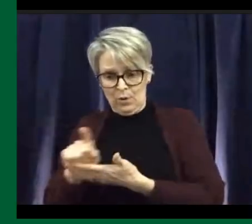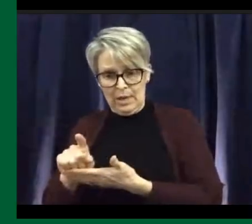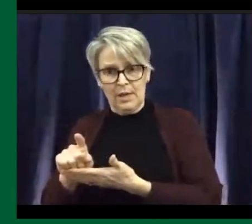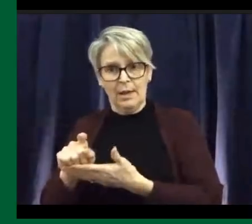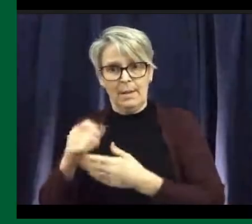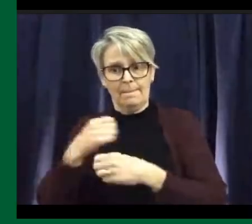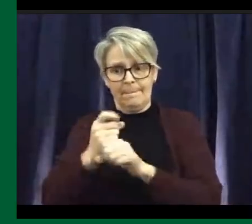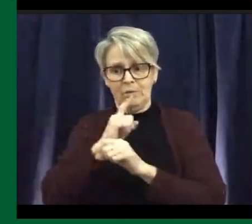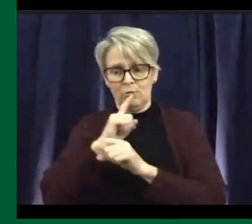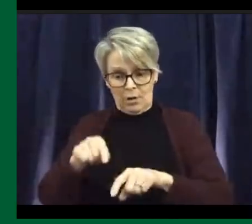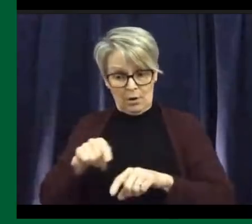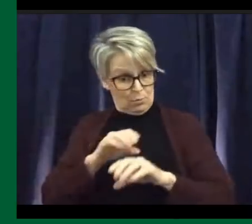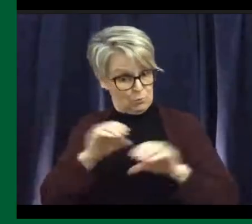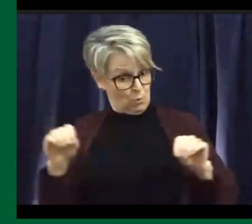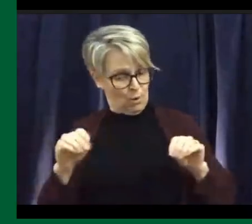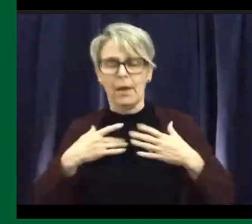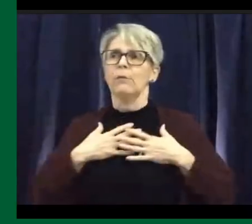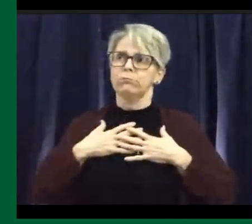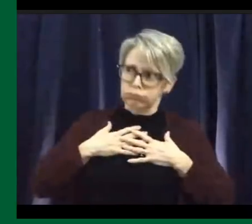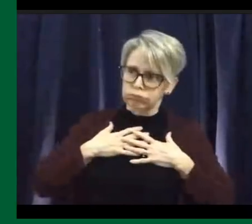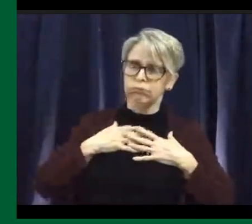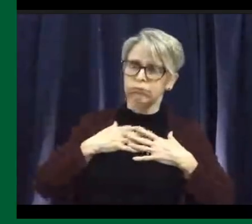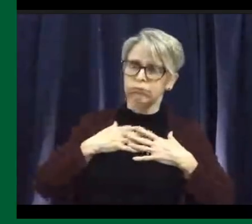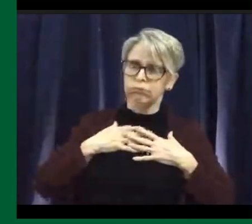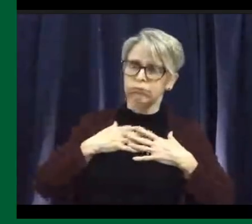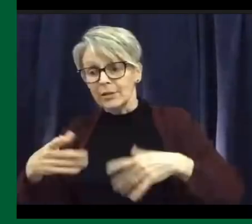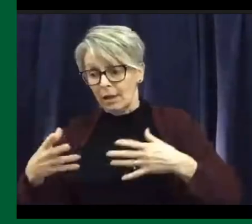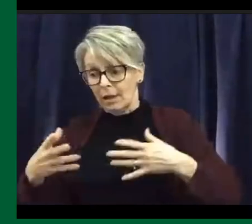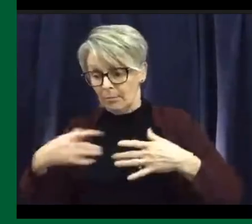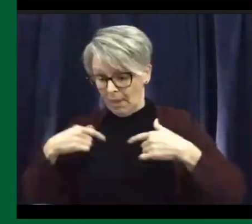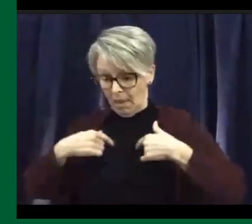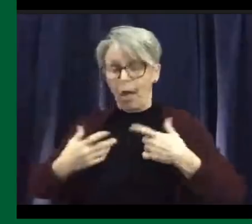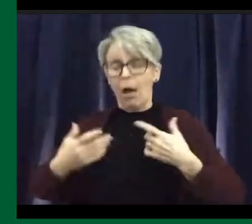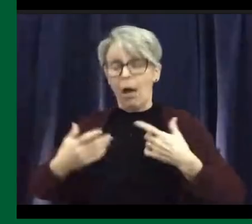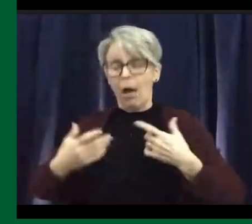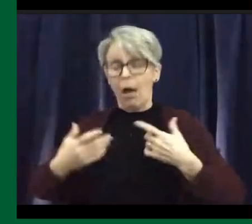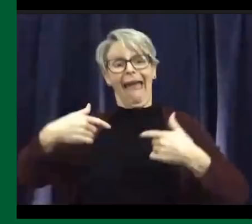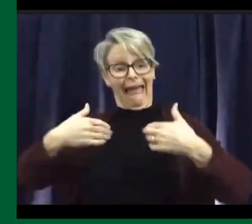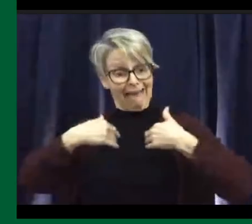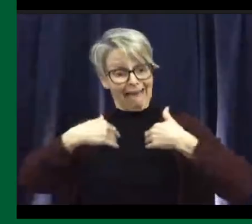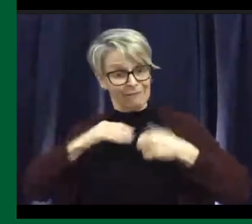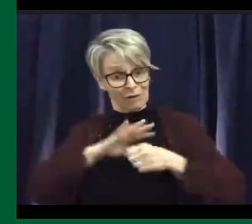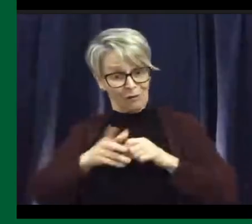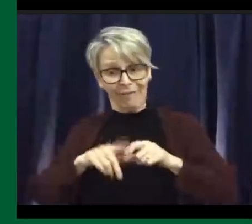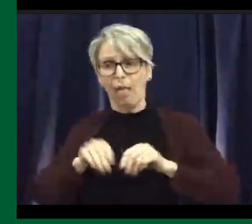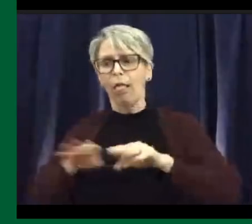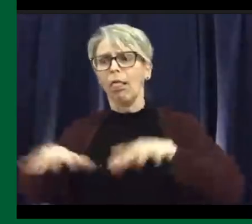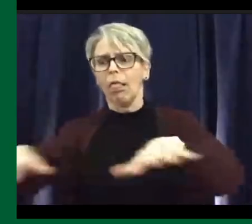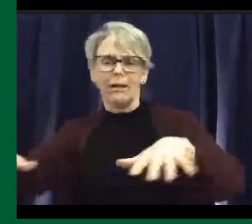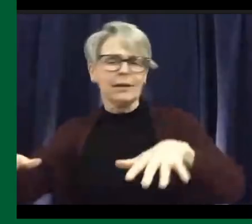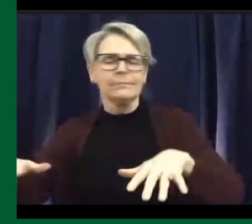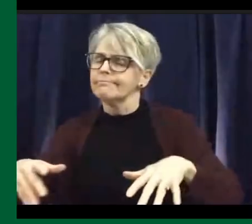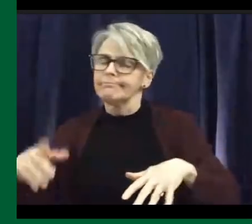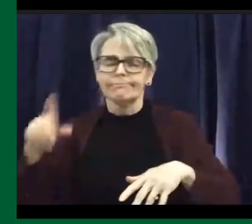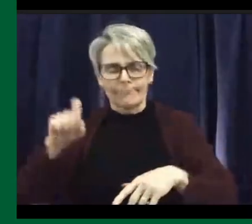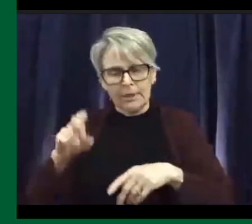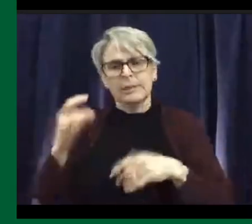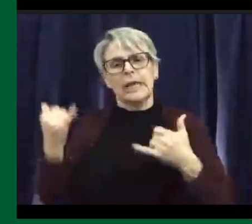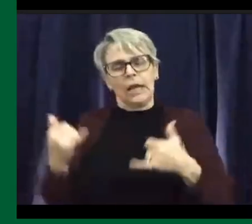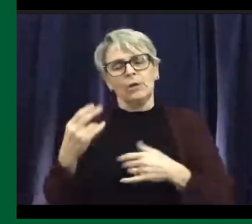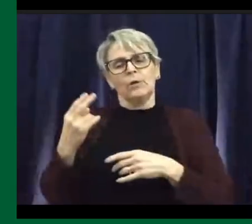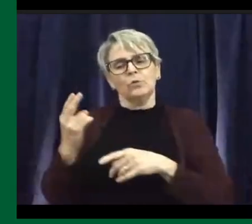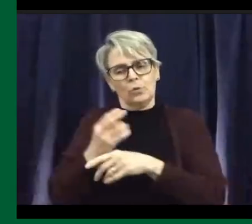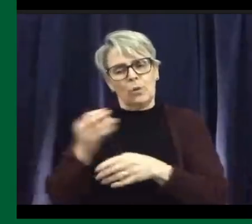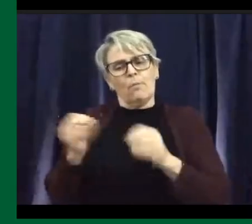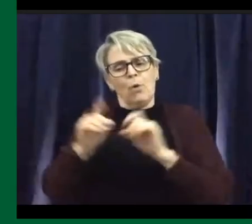you, it'll reassure people in your household, in your workplace. I think we need to use testing more, even more now, because